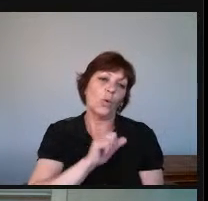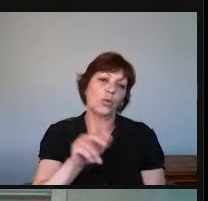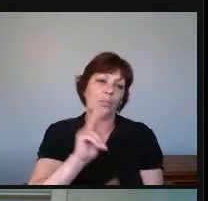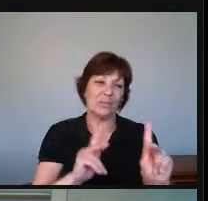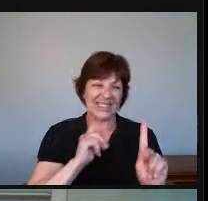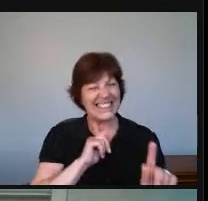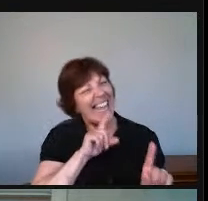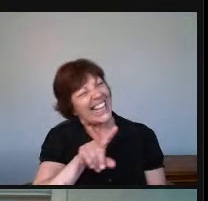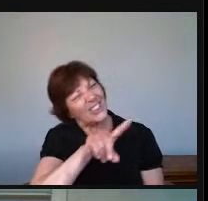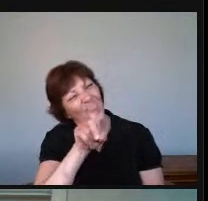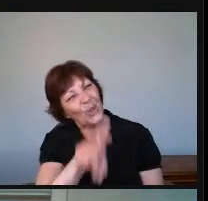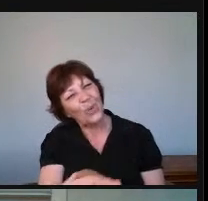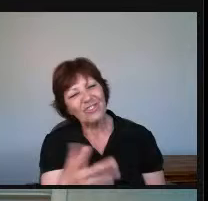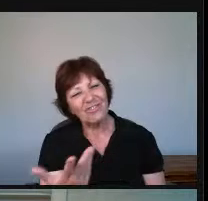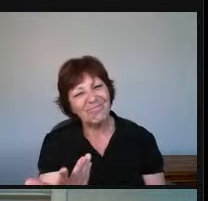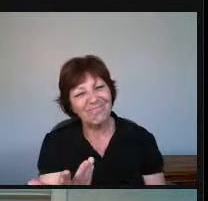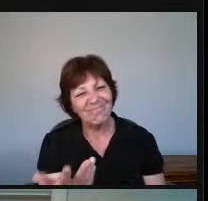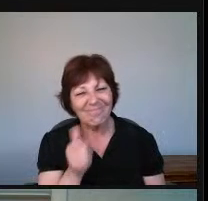that question?